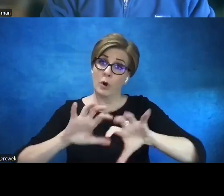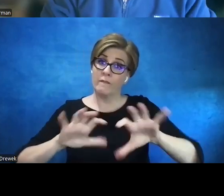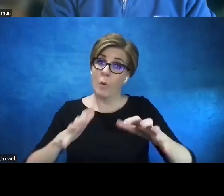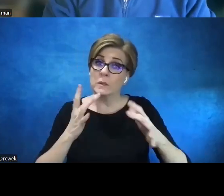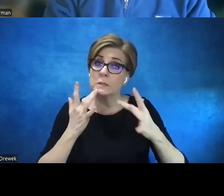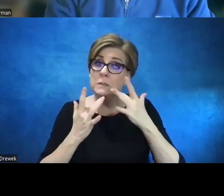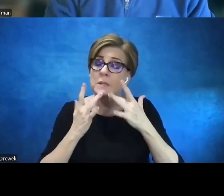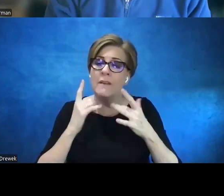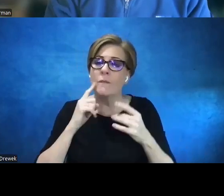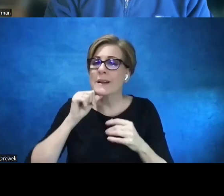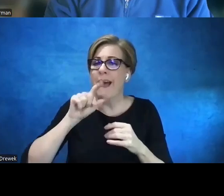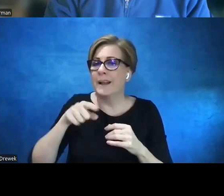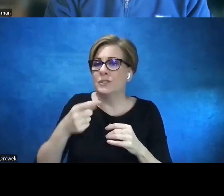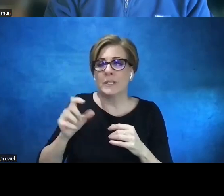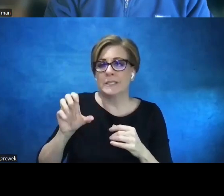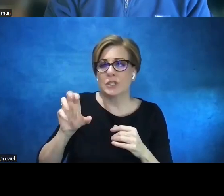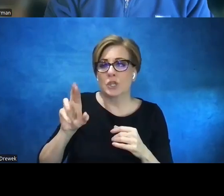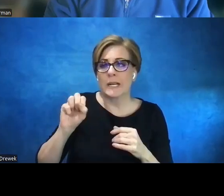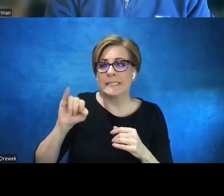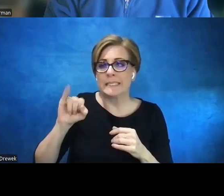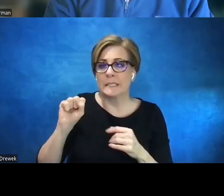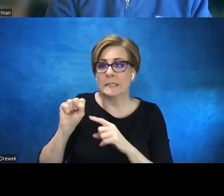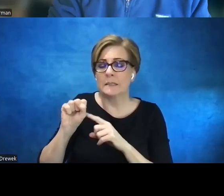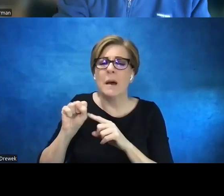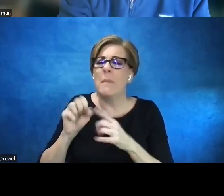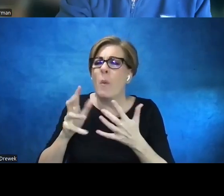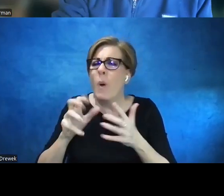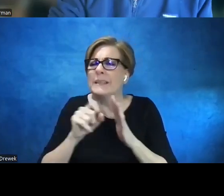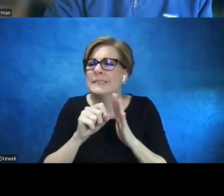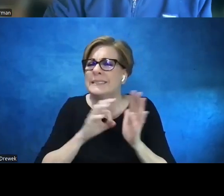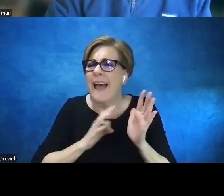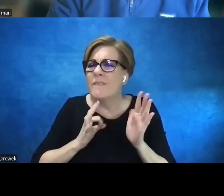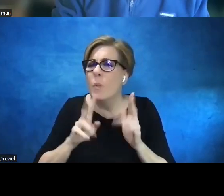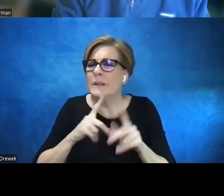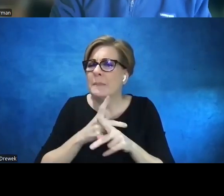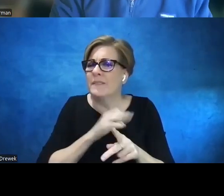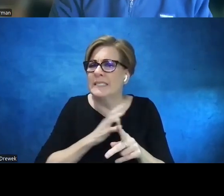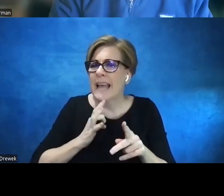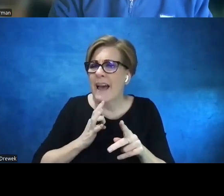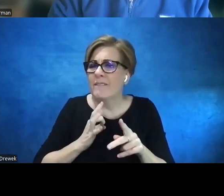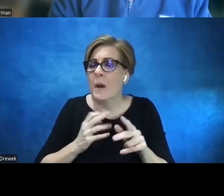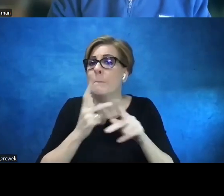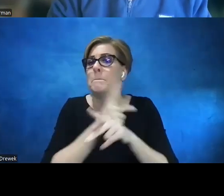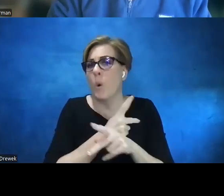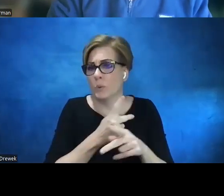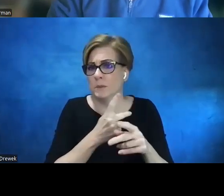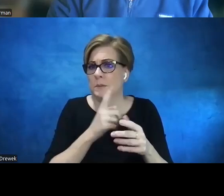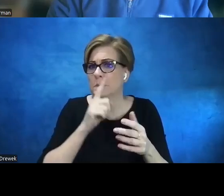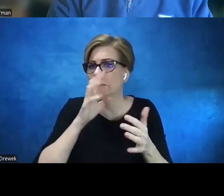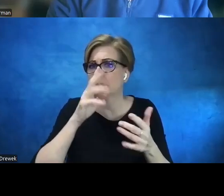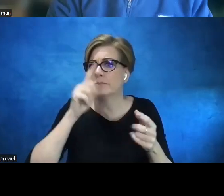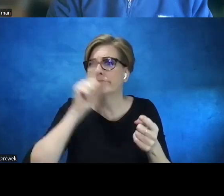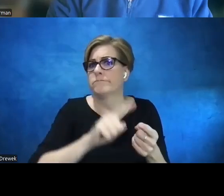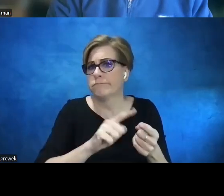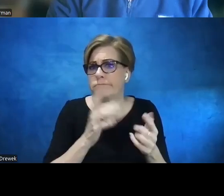the crisis setting, and what types of staff have the greatest shortages. So that one of the things that we see, for example,